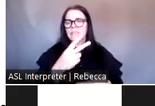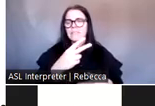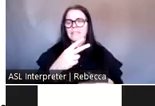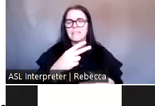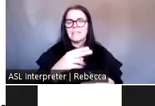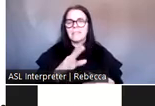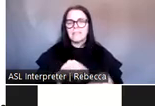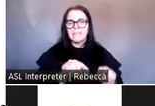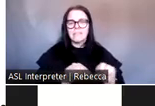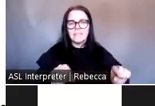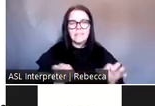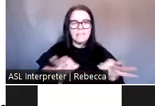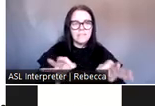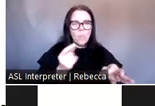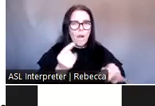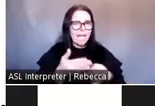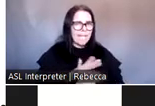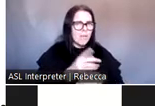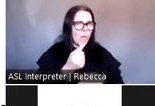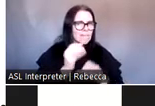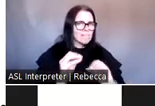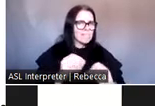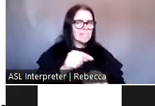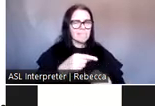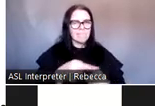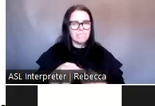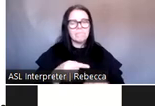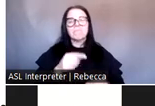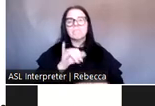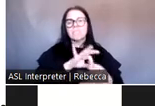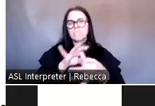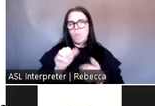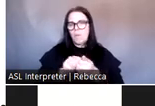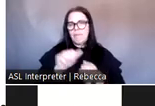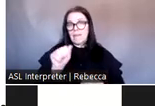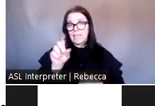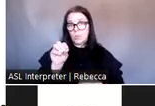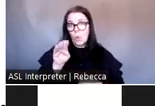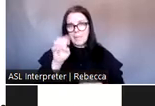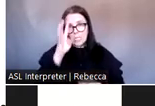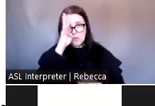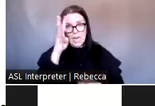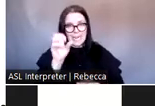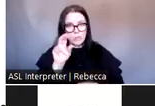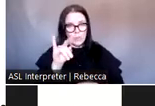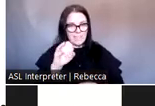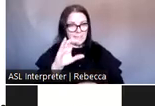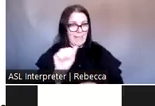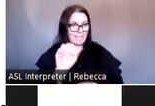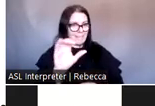what that micro-credential addresses. Basically works in Adobe Creative Suite. So again, a fairly narrow zone of